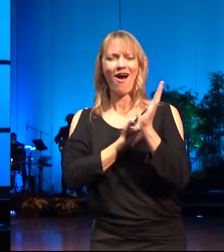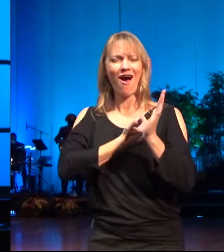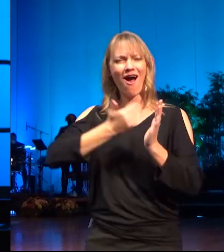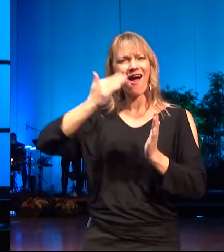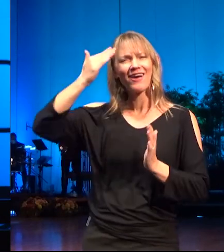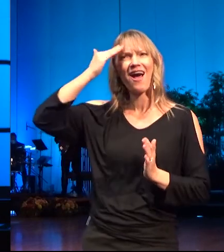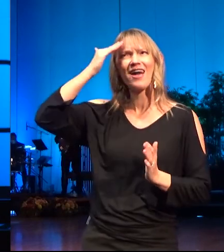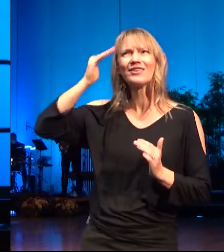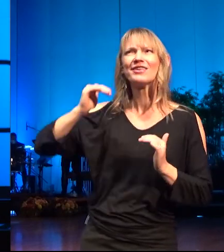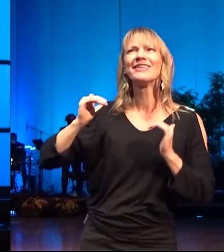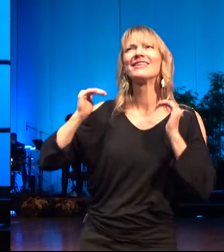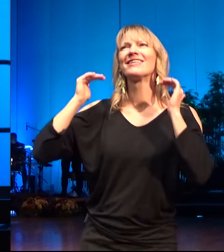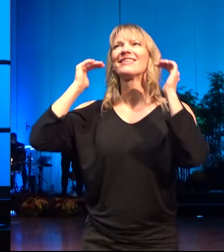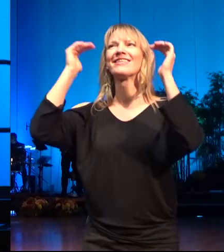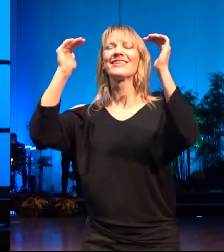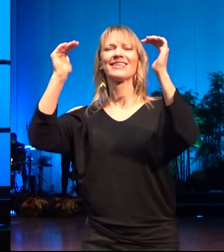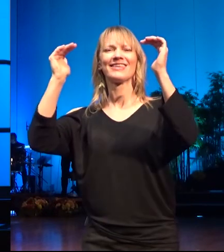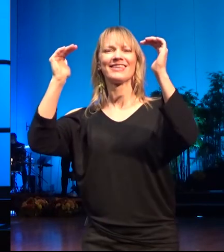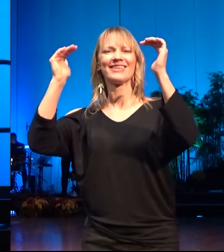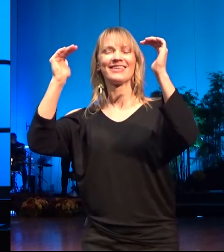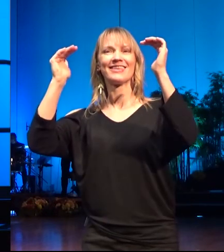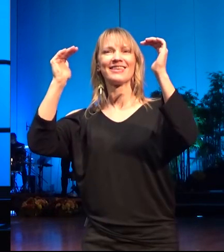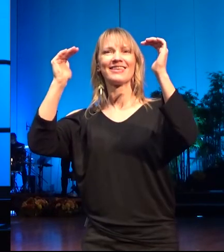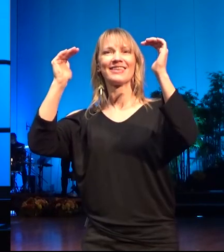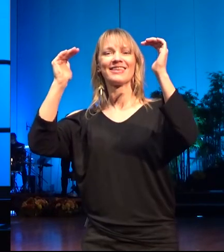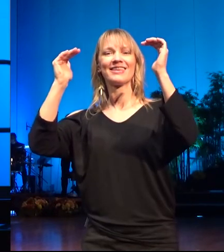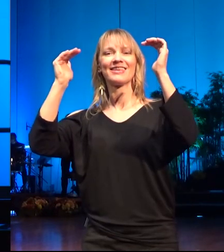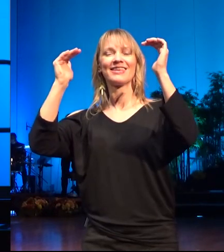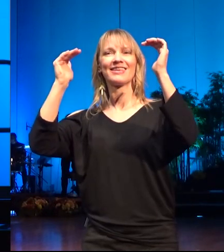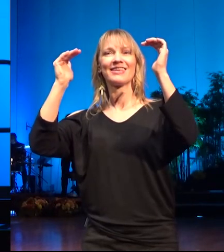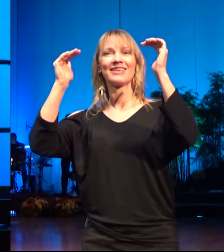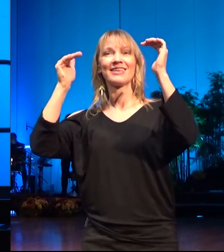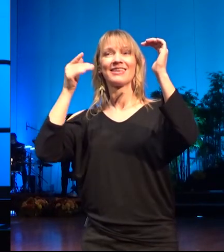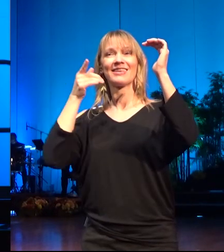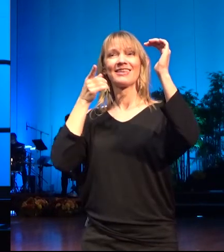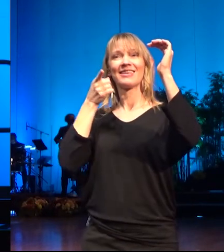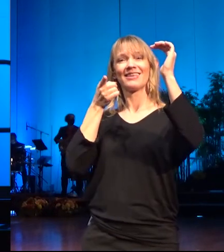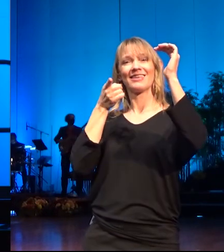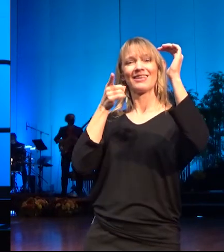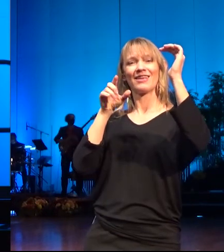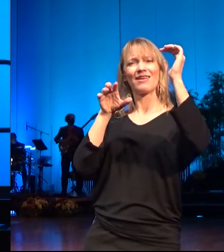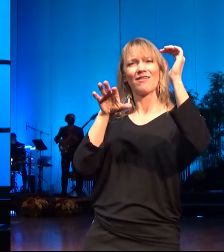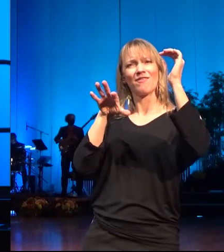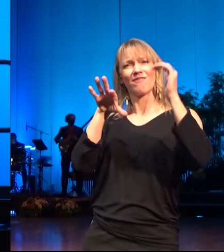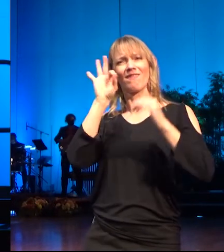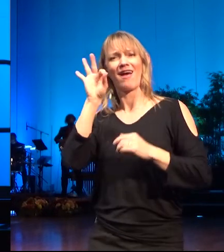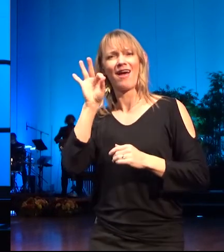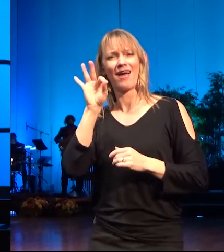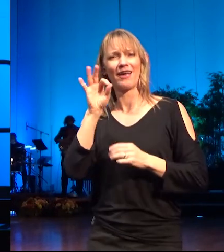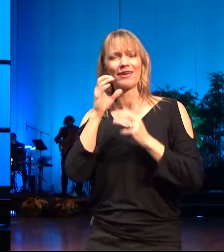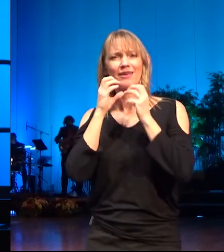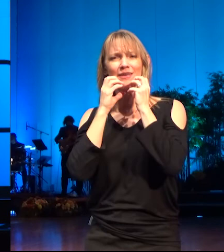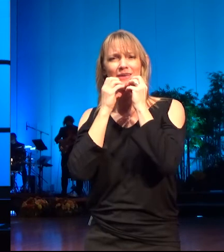consciousness, and there we find the beloved.